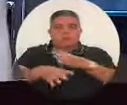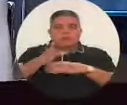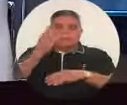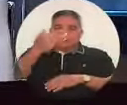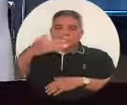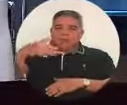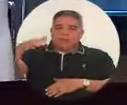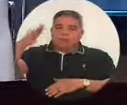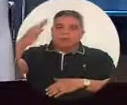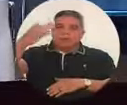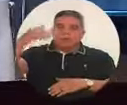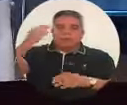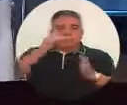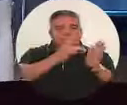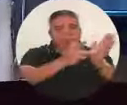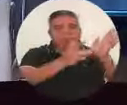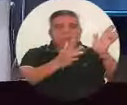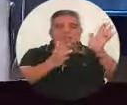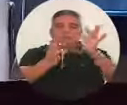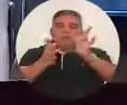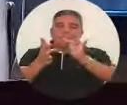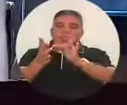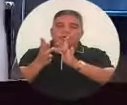all fear away.